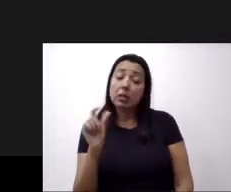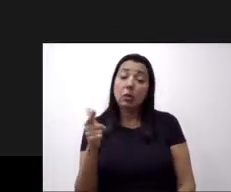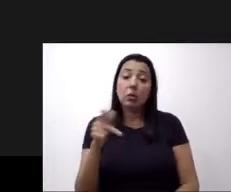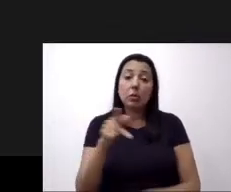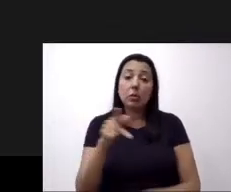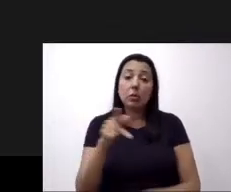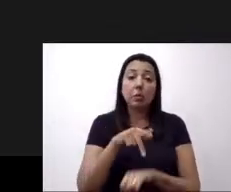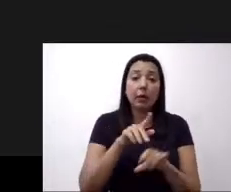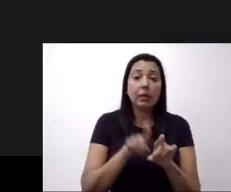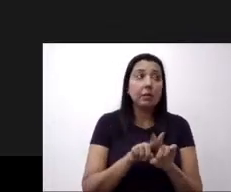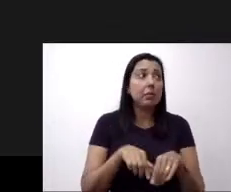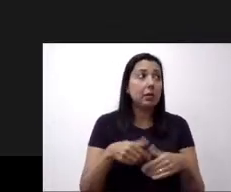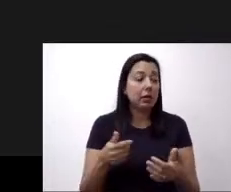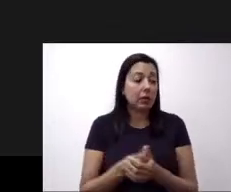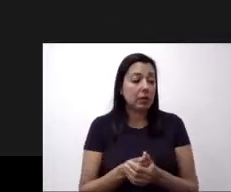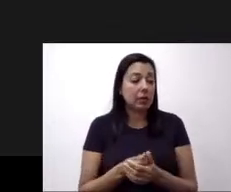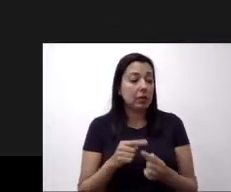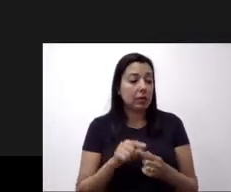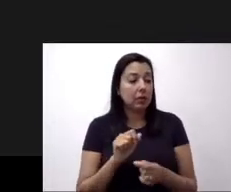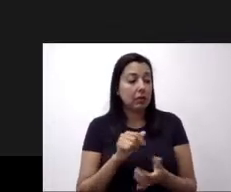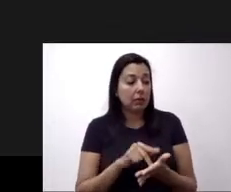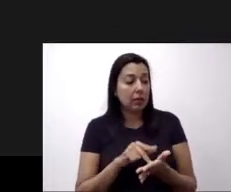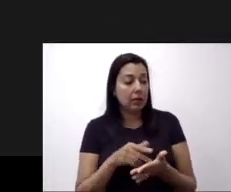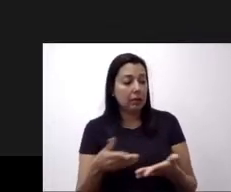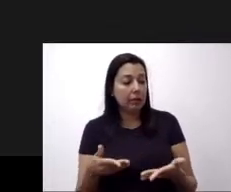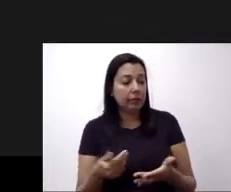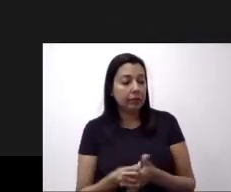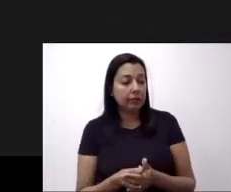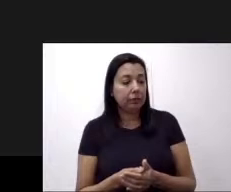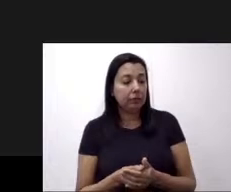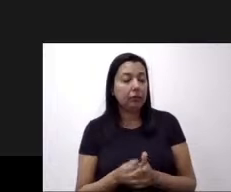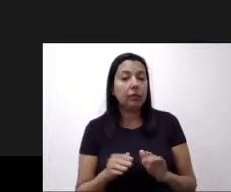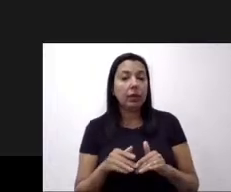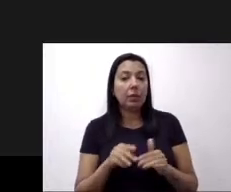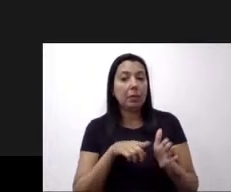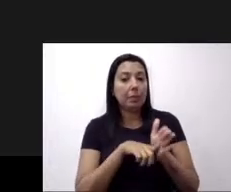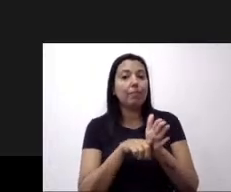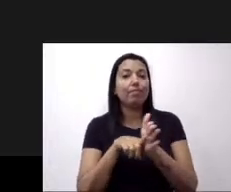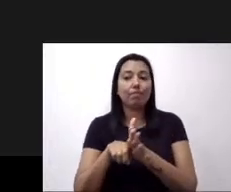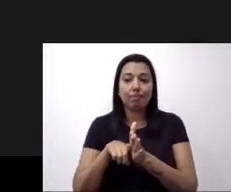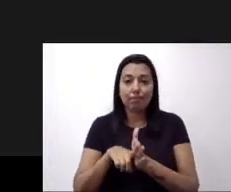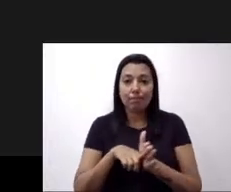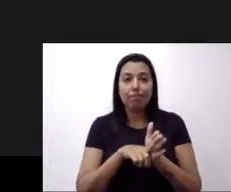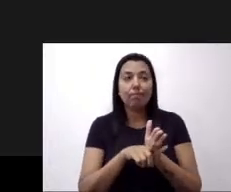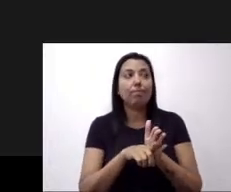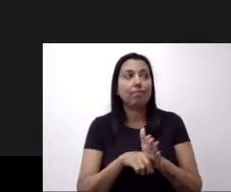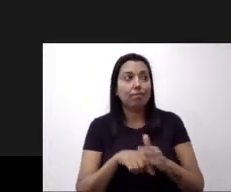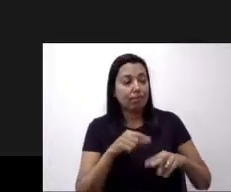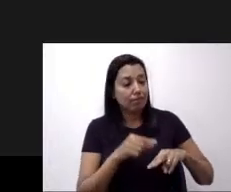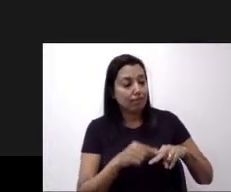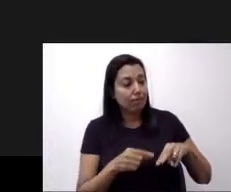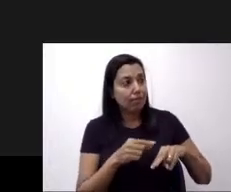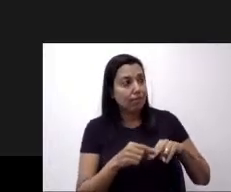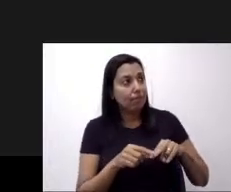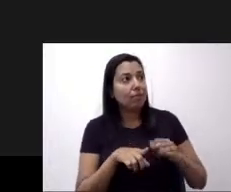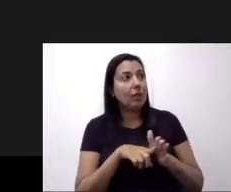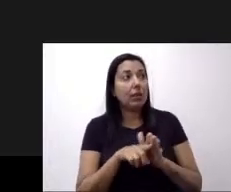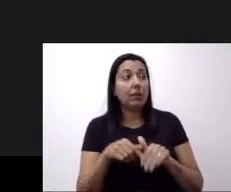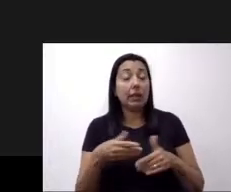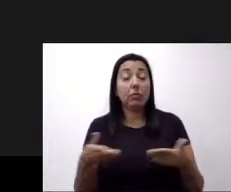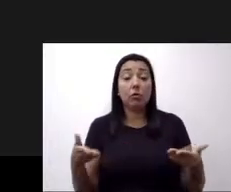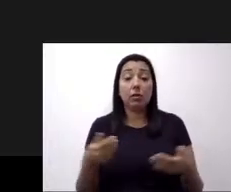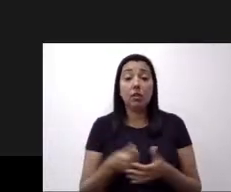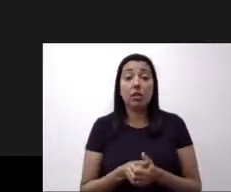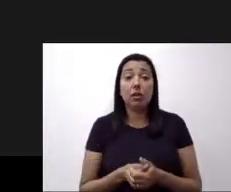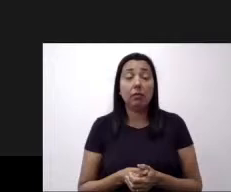When focusing on the research field gender and policy analysis, we can first of all analyze